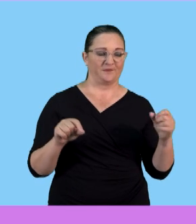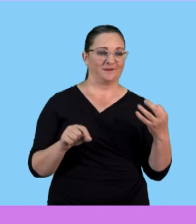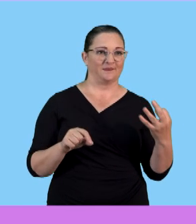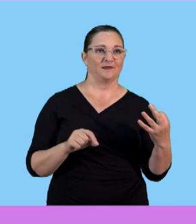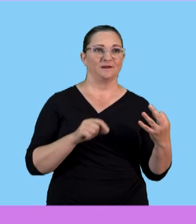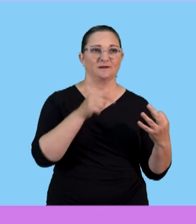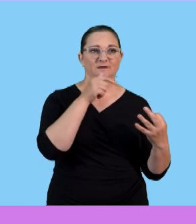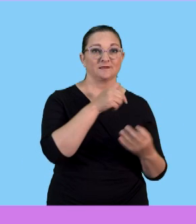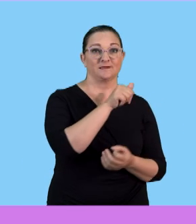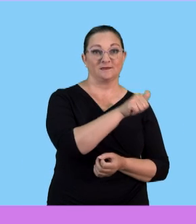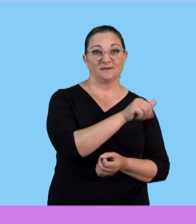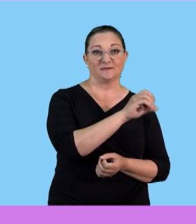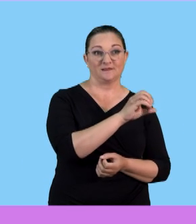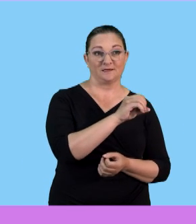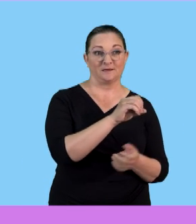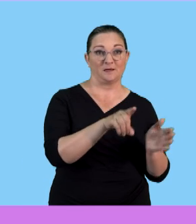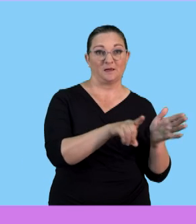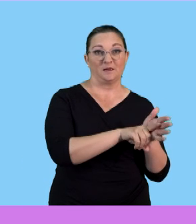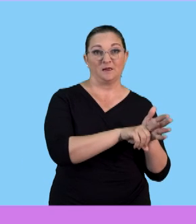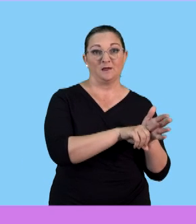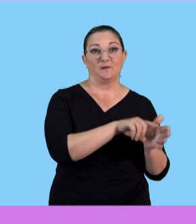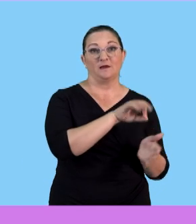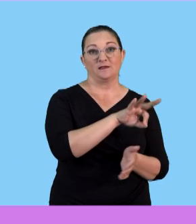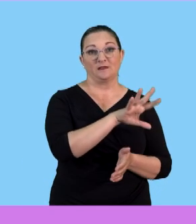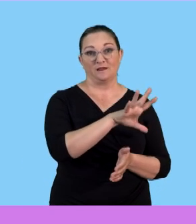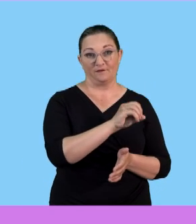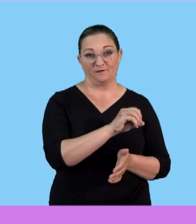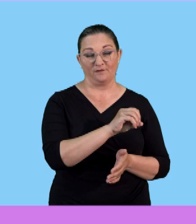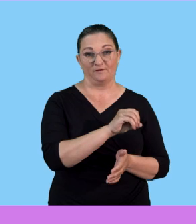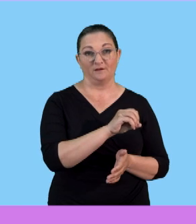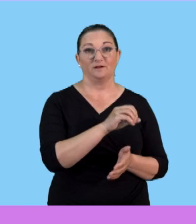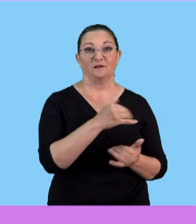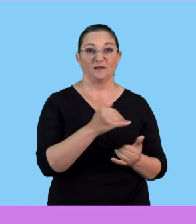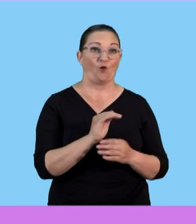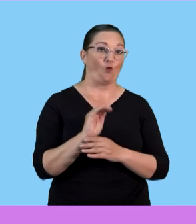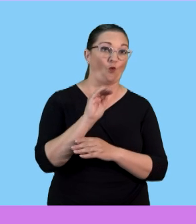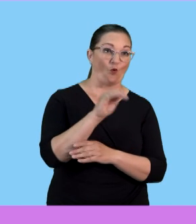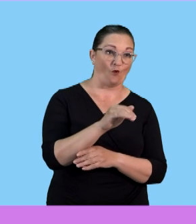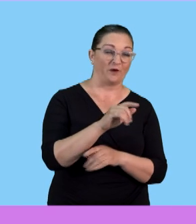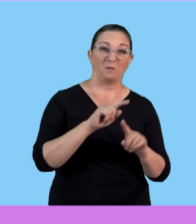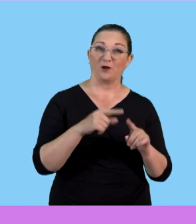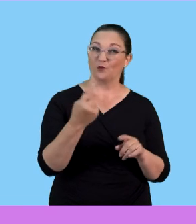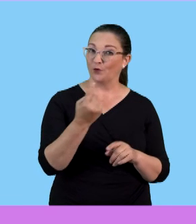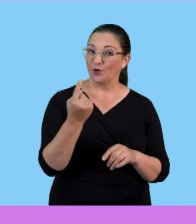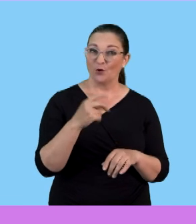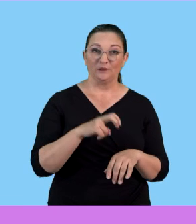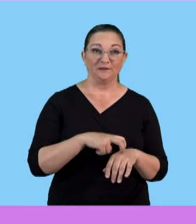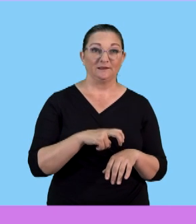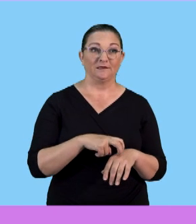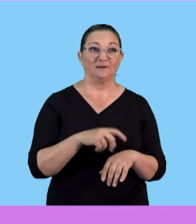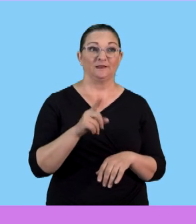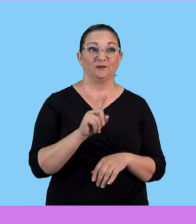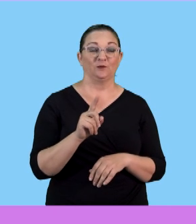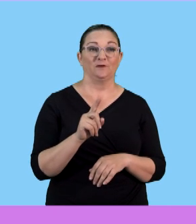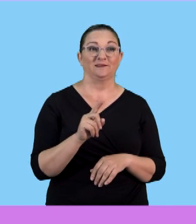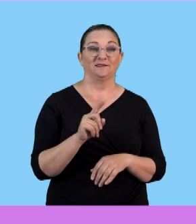number 3. We say 600 minus 350. Obviously, it will give us more. So we only need 200. So